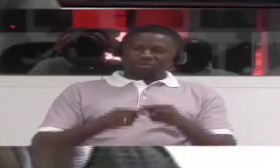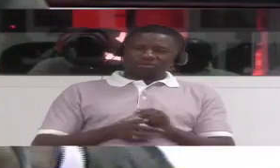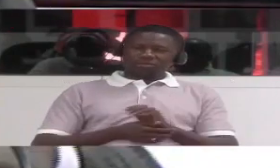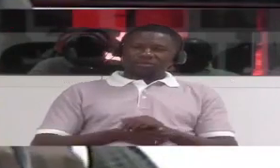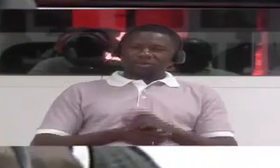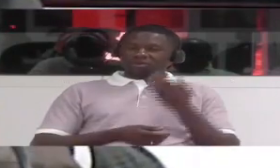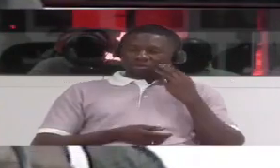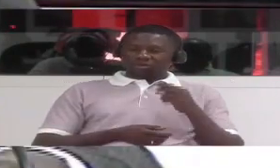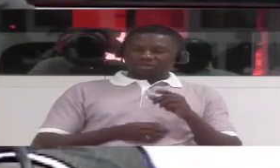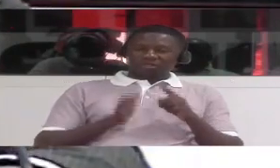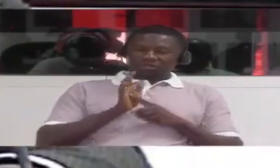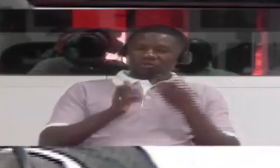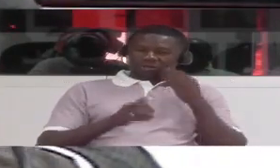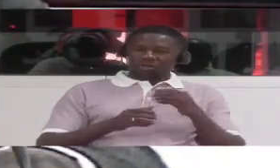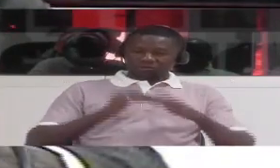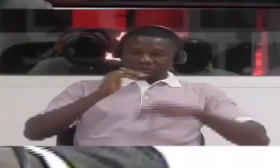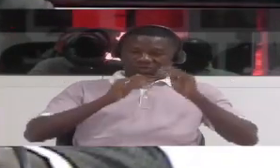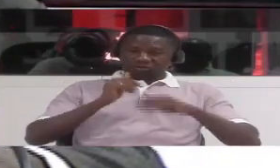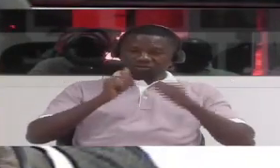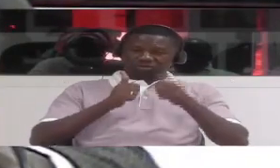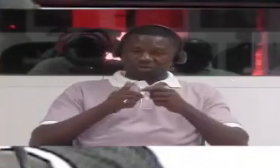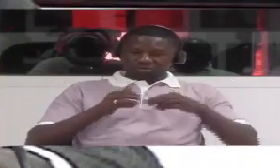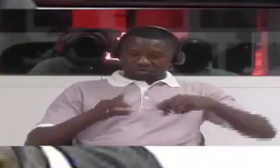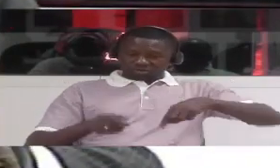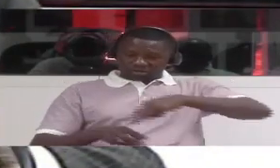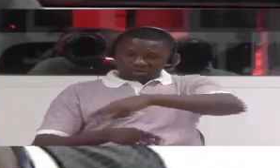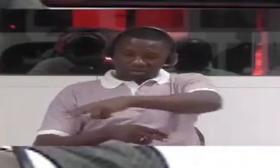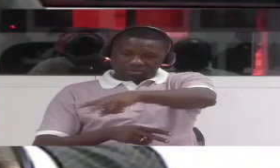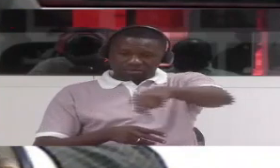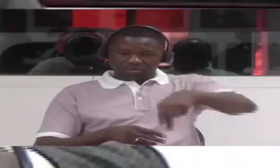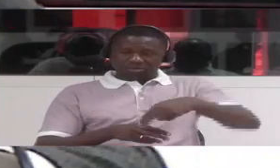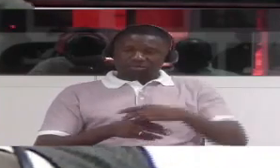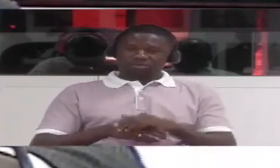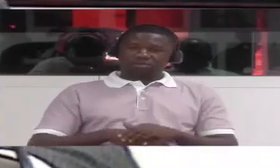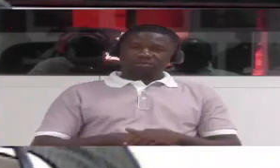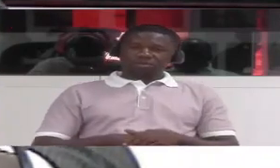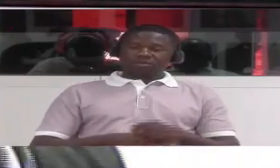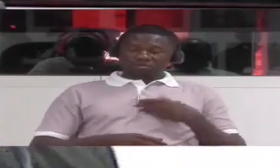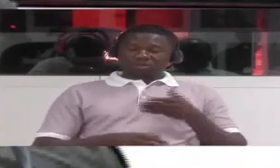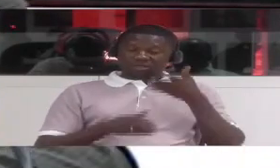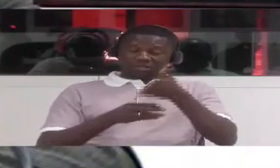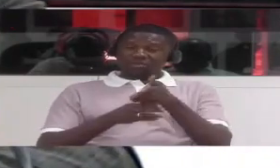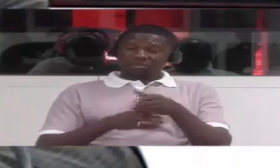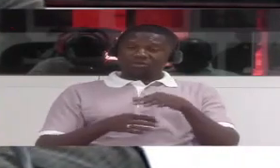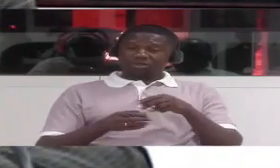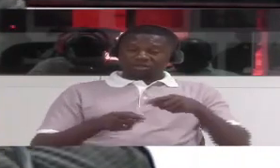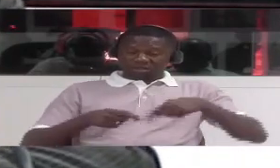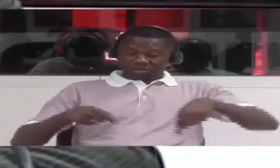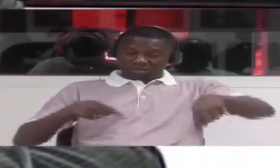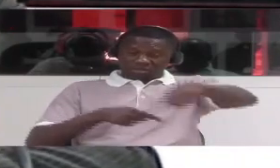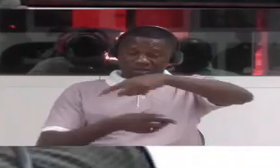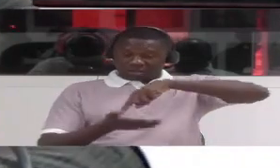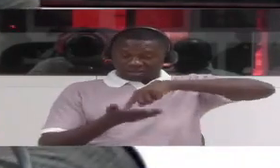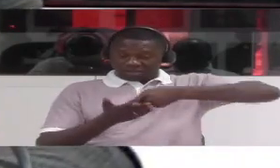are constructing something. So I was taken to that ring and placed in the middle of the ring, and suddenly I